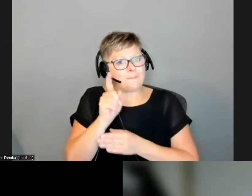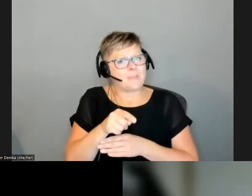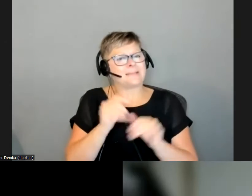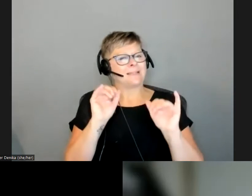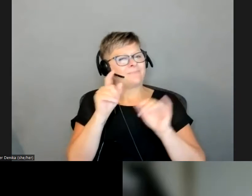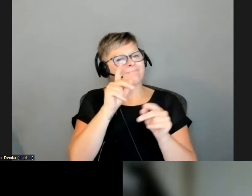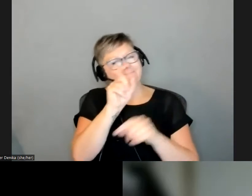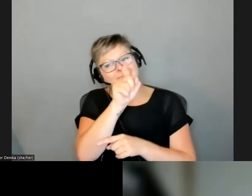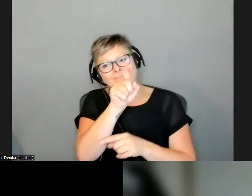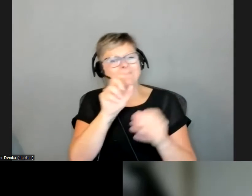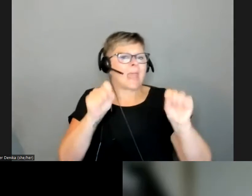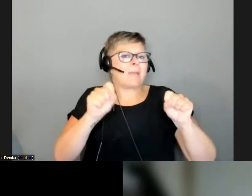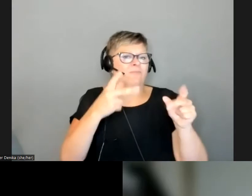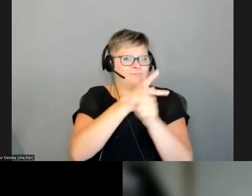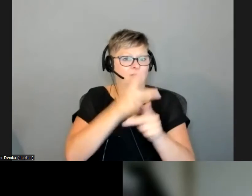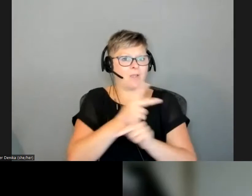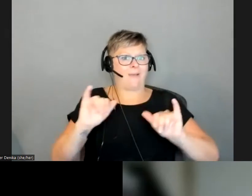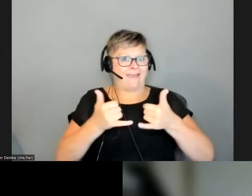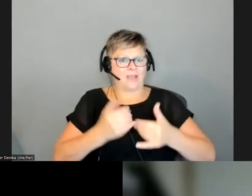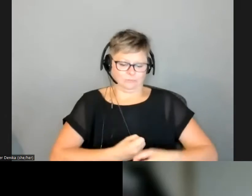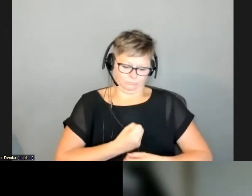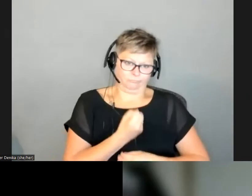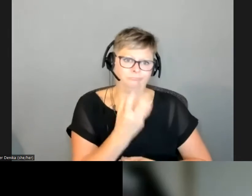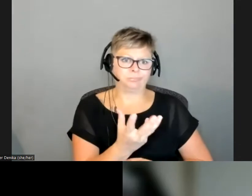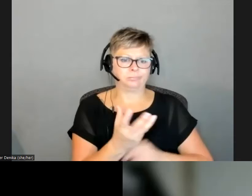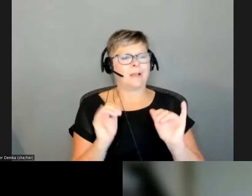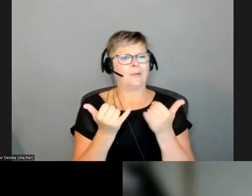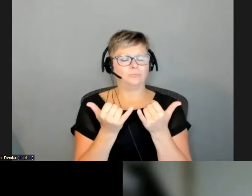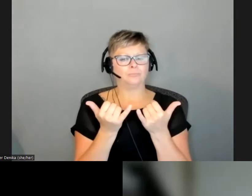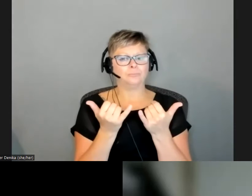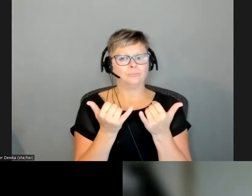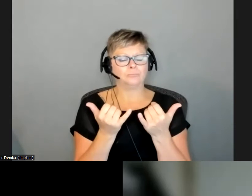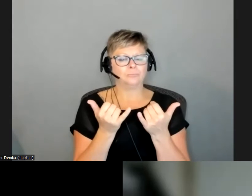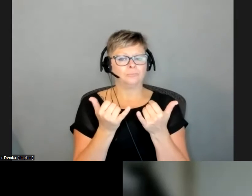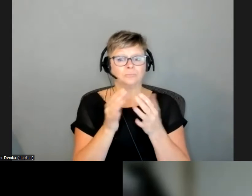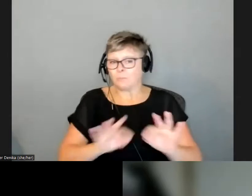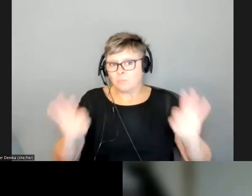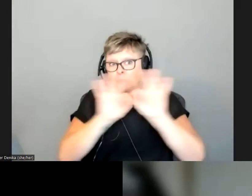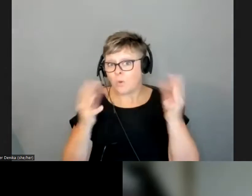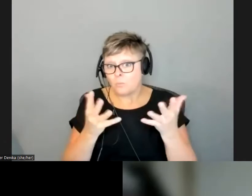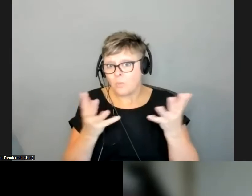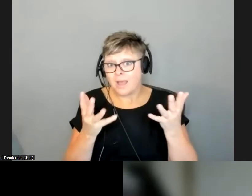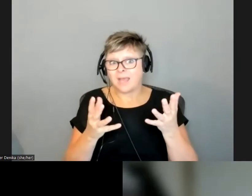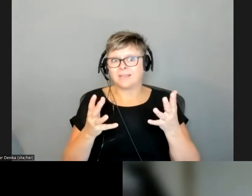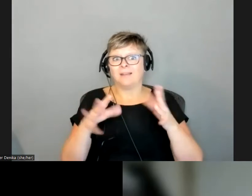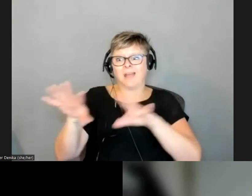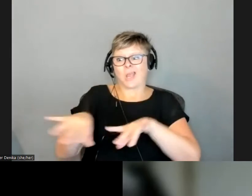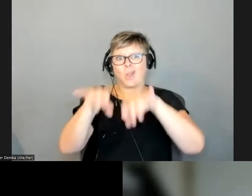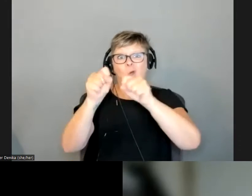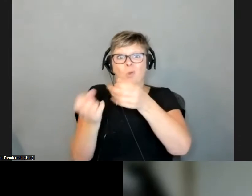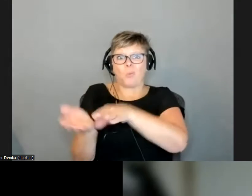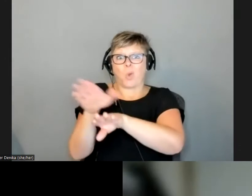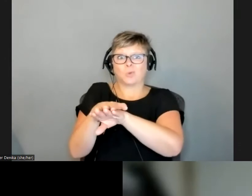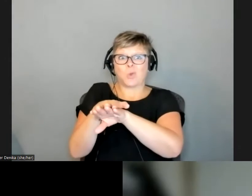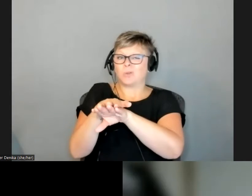it. And how we begin to do that is by, you know, setting down the colonial brochures and really making